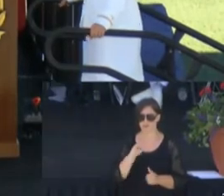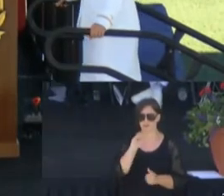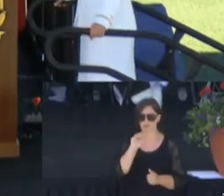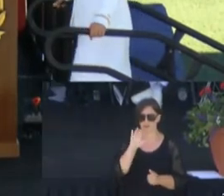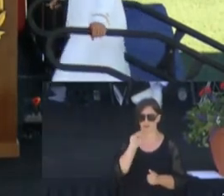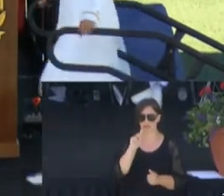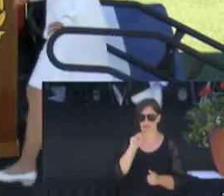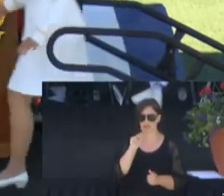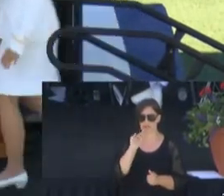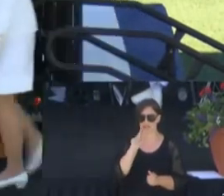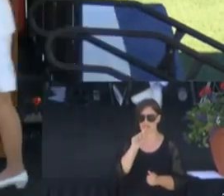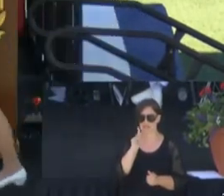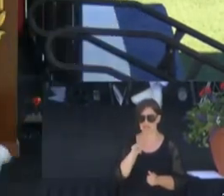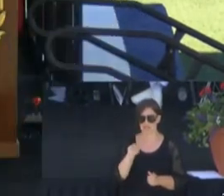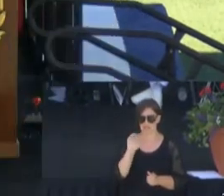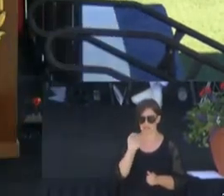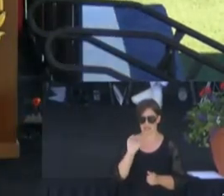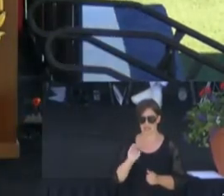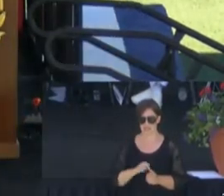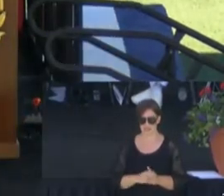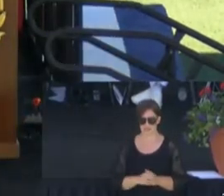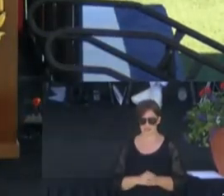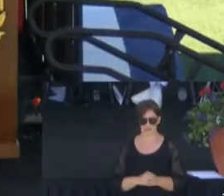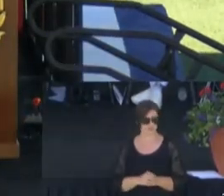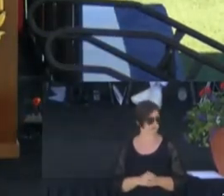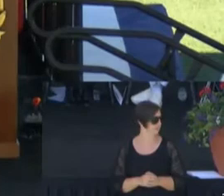Mackenzie Nicolina Tola.